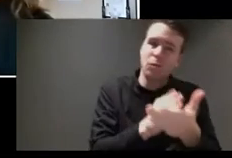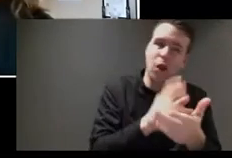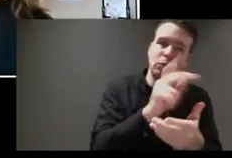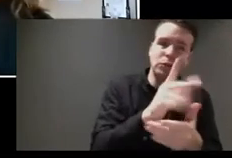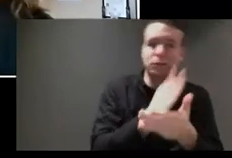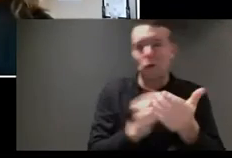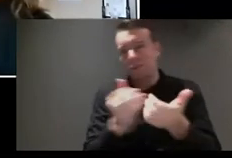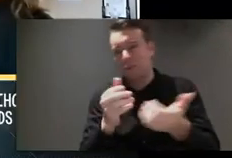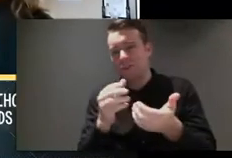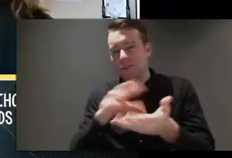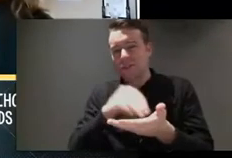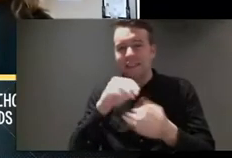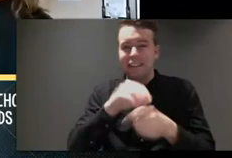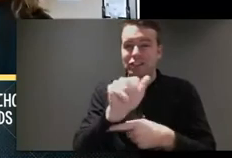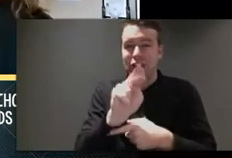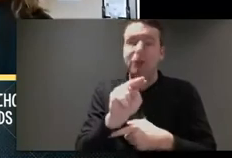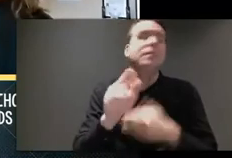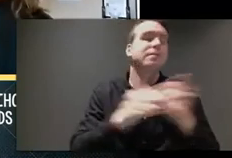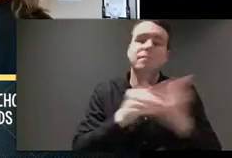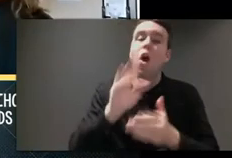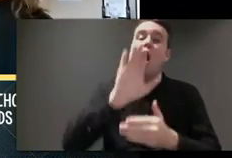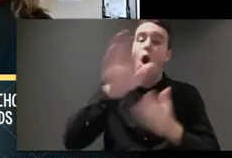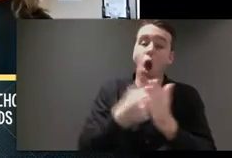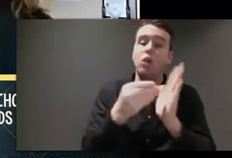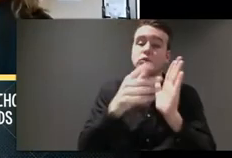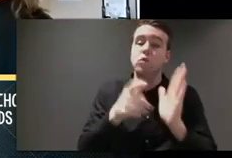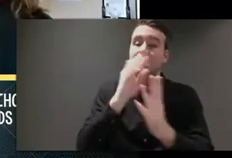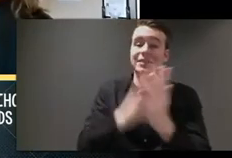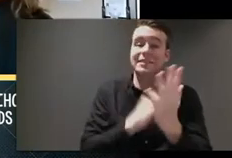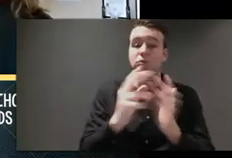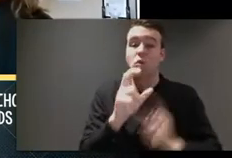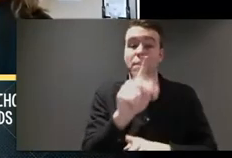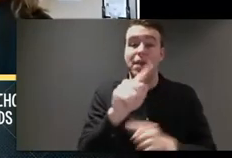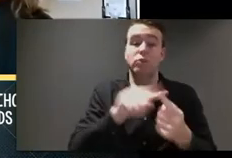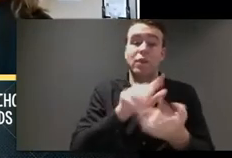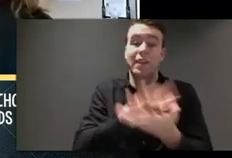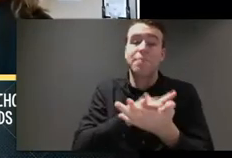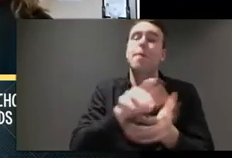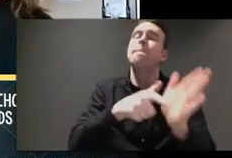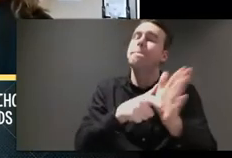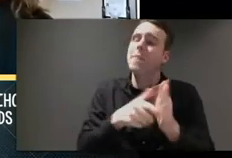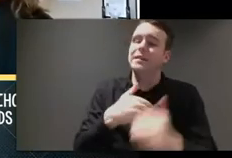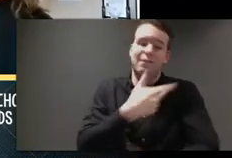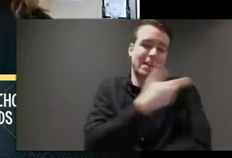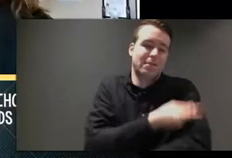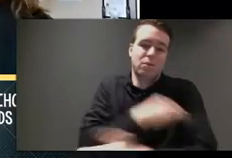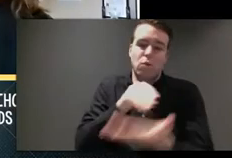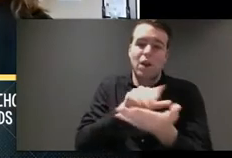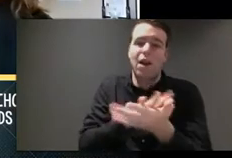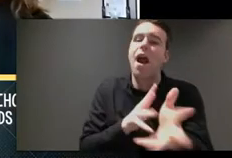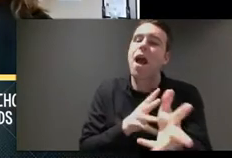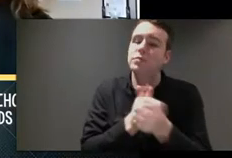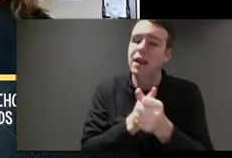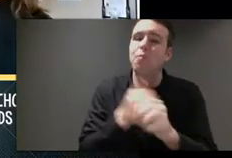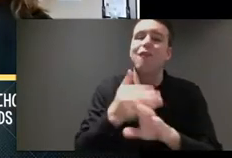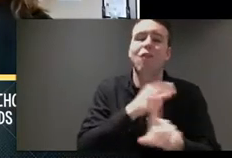any and all students scheduled to return to their school campus must have their immunization records up to date before